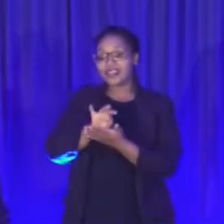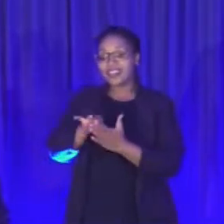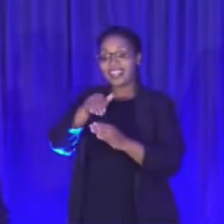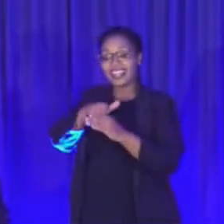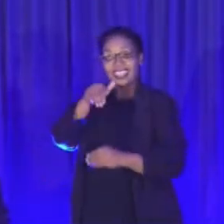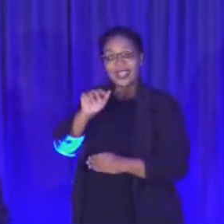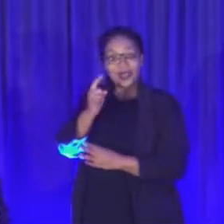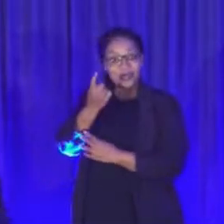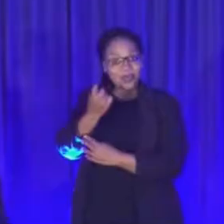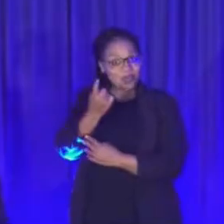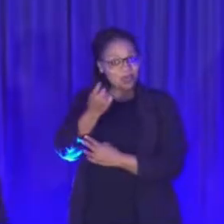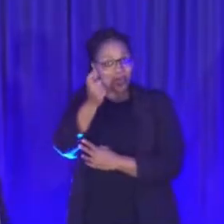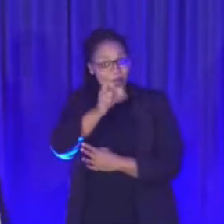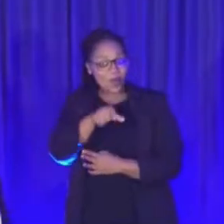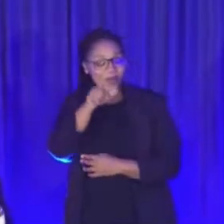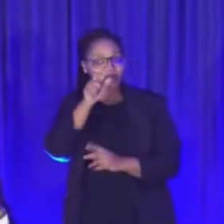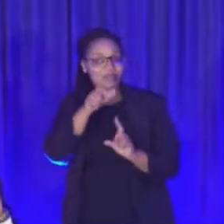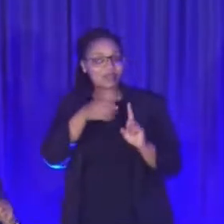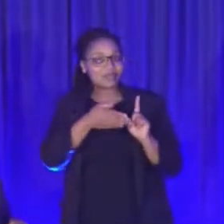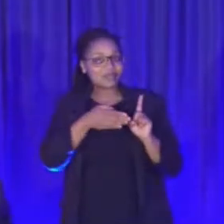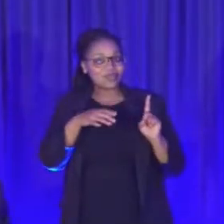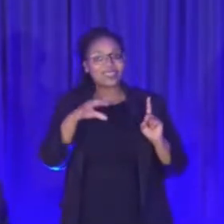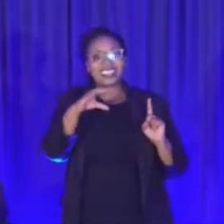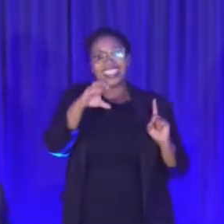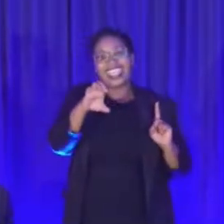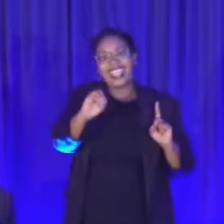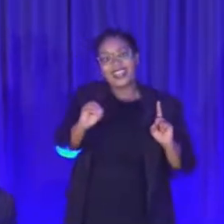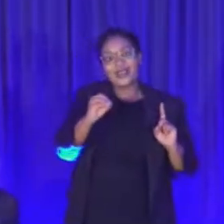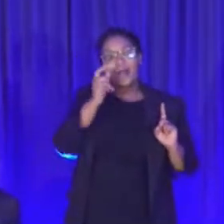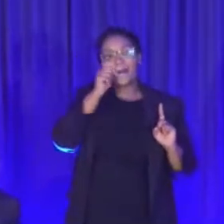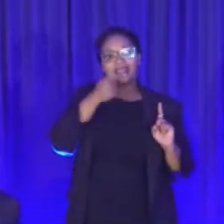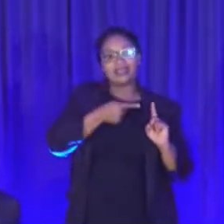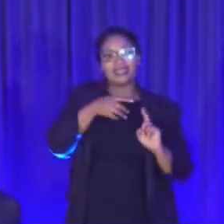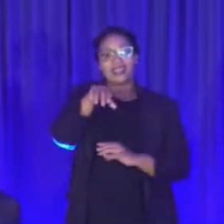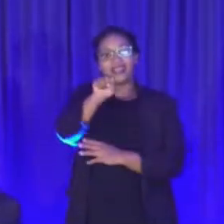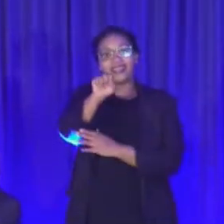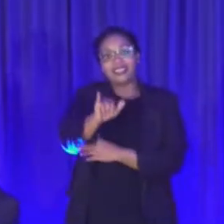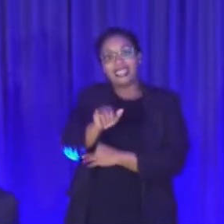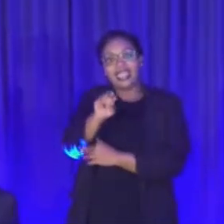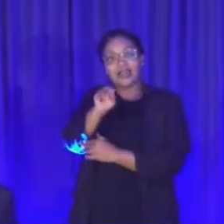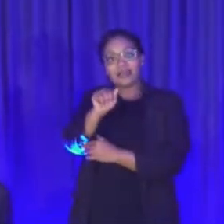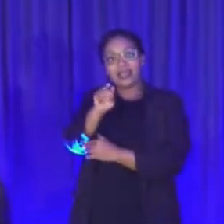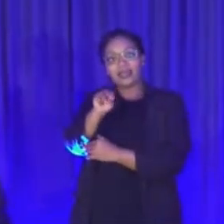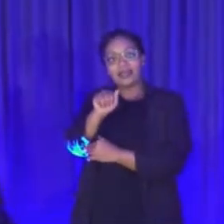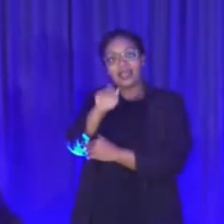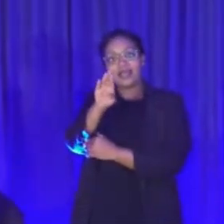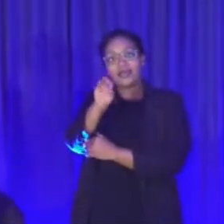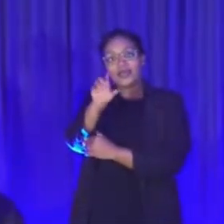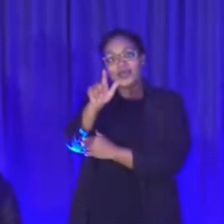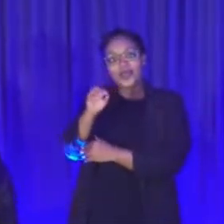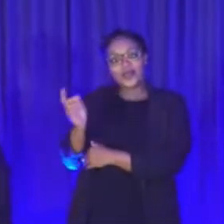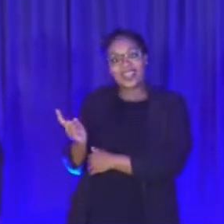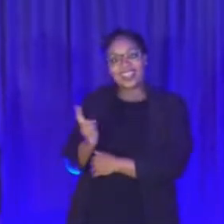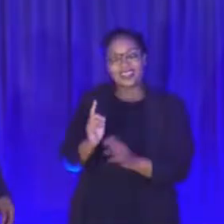one and only the Chief Electoral Officer, that is Mr. Sai Mamabolo. Please, come on.